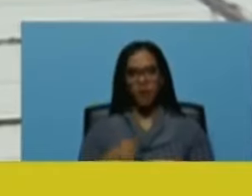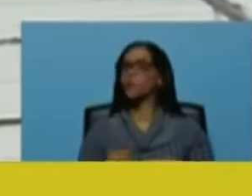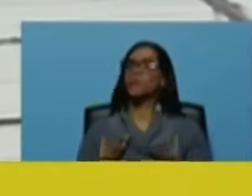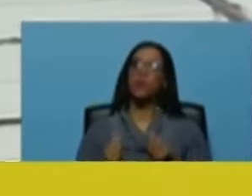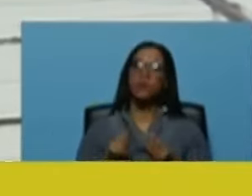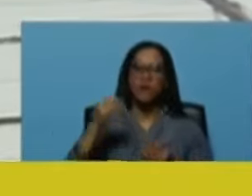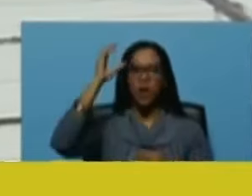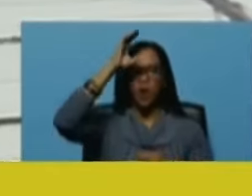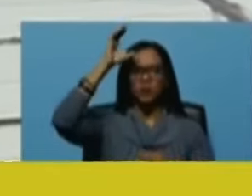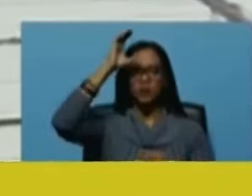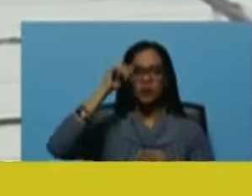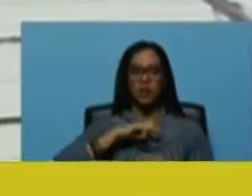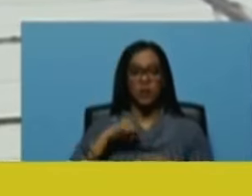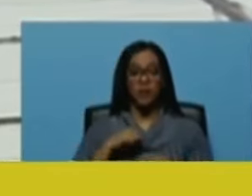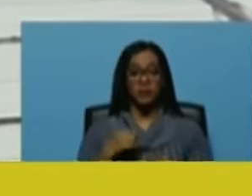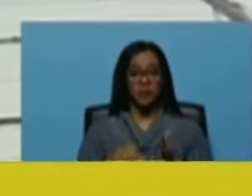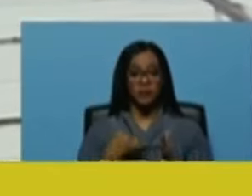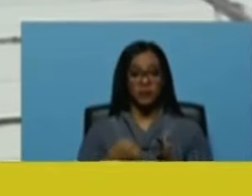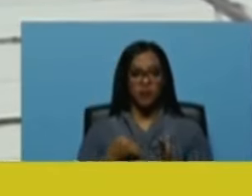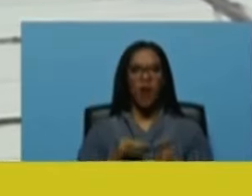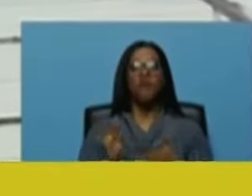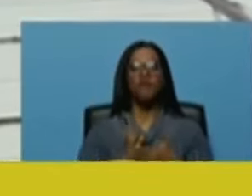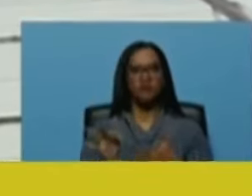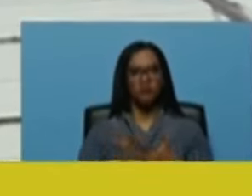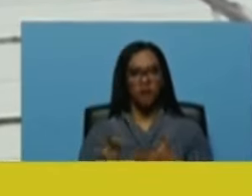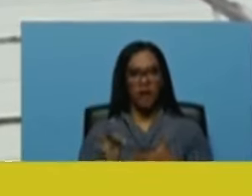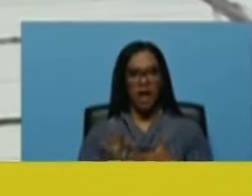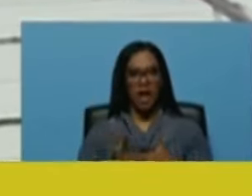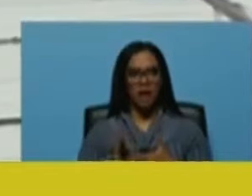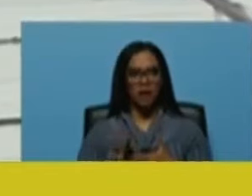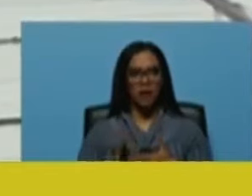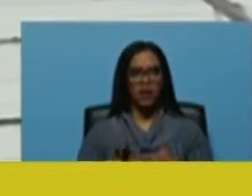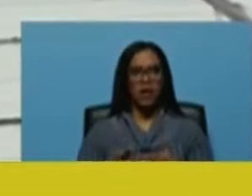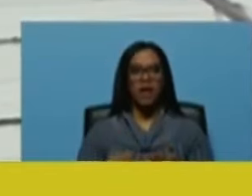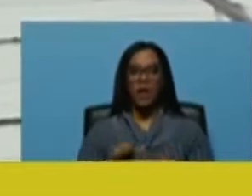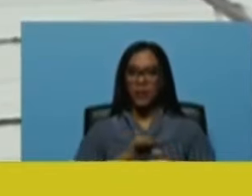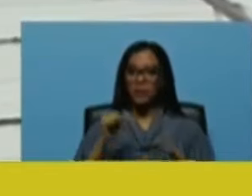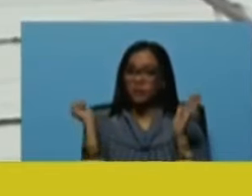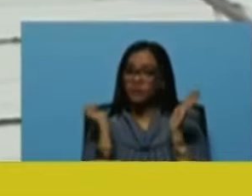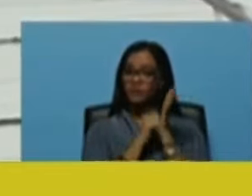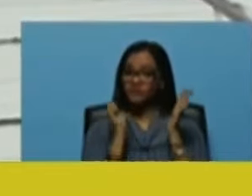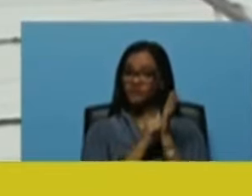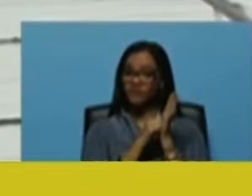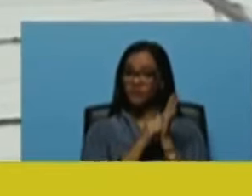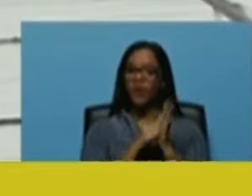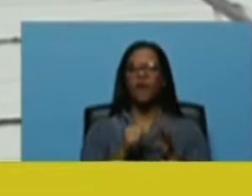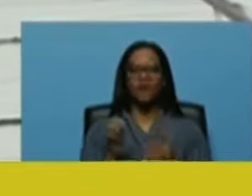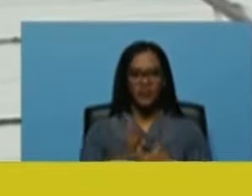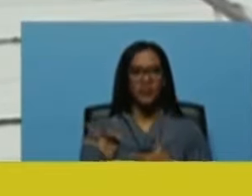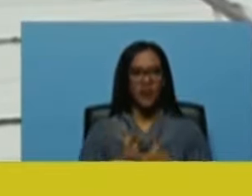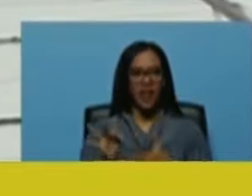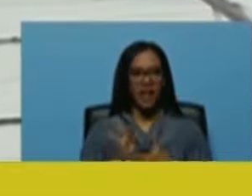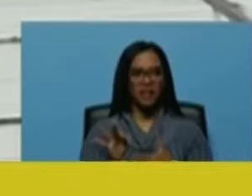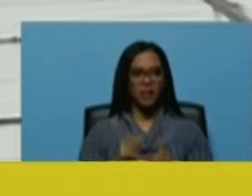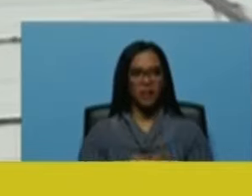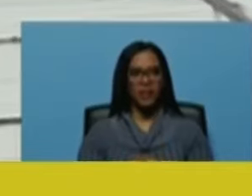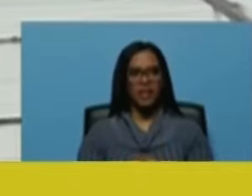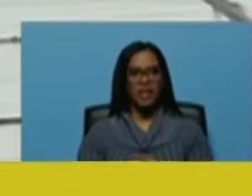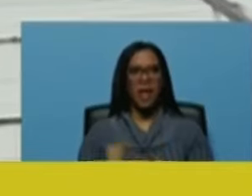with a lot of conscience, our institutions worked, the operation Tuntun Knock Knock was working.